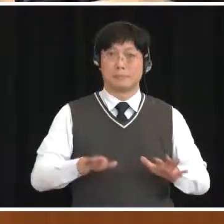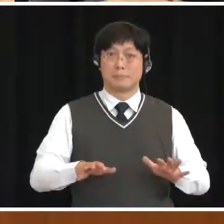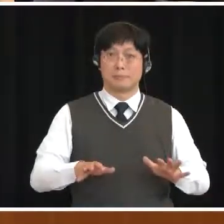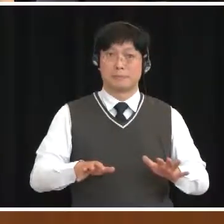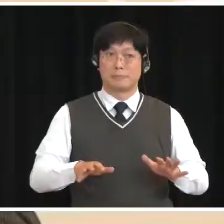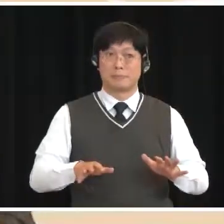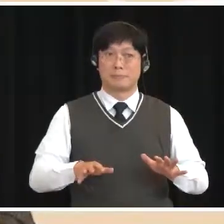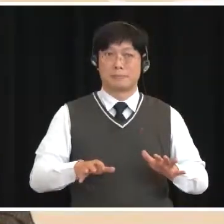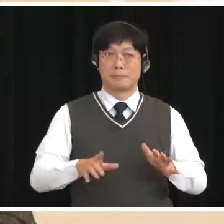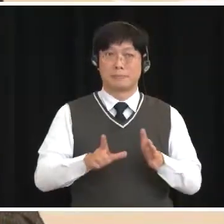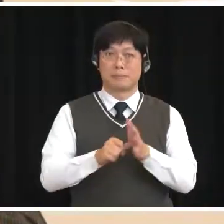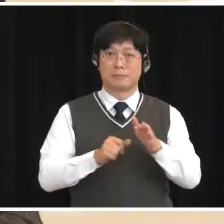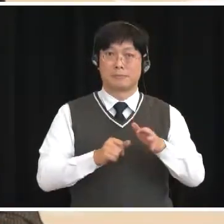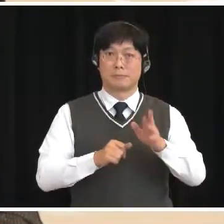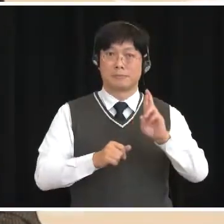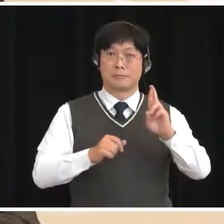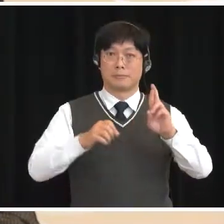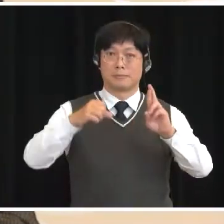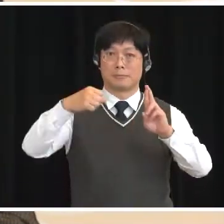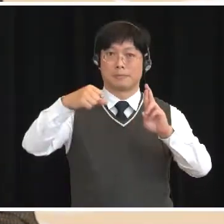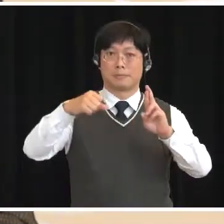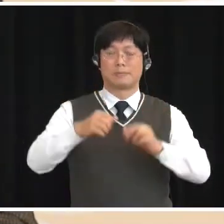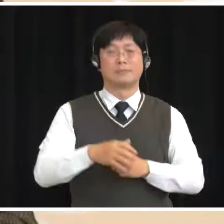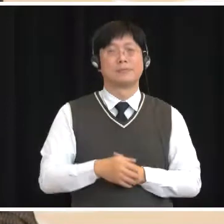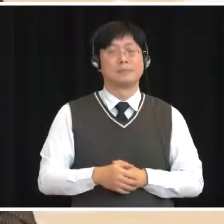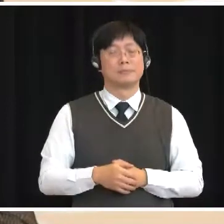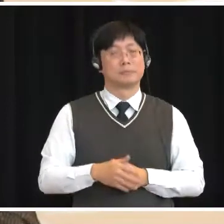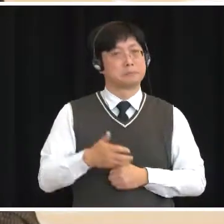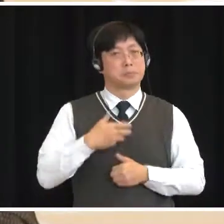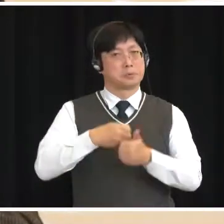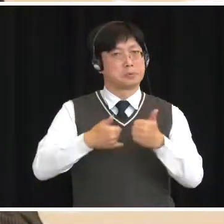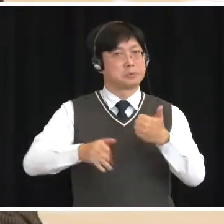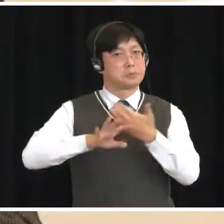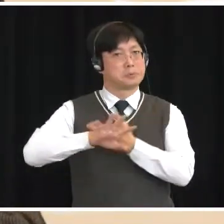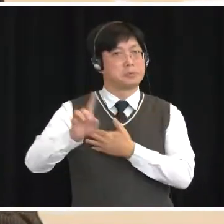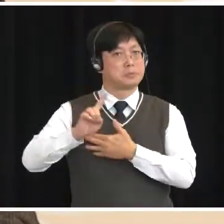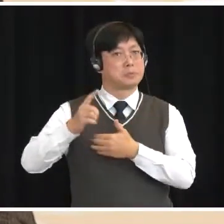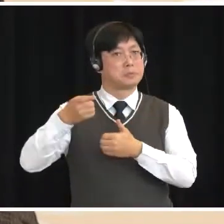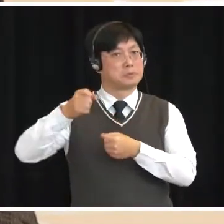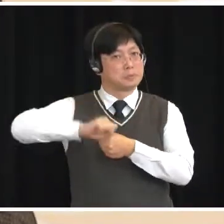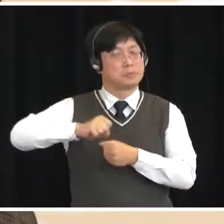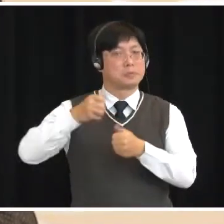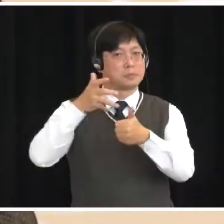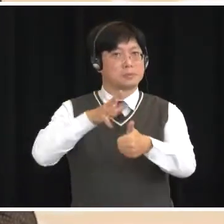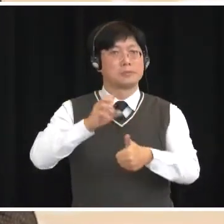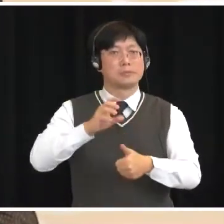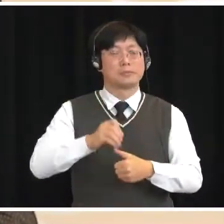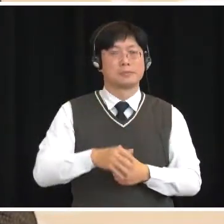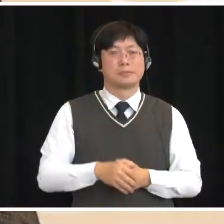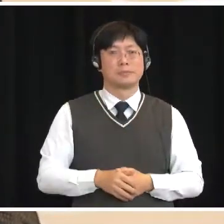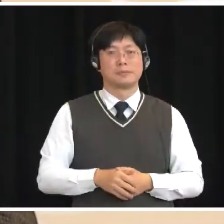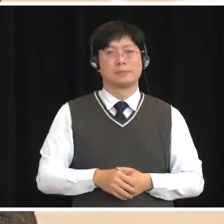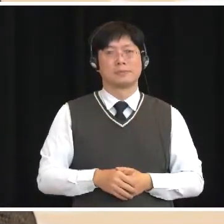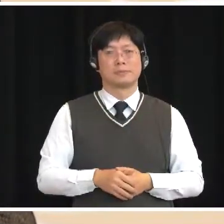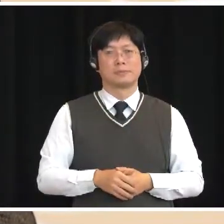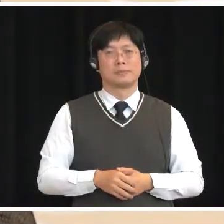midday. Are there follow-up questions? Okay. We may not answer your follow-up questions, but you have then